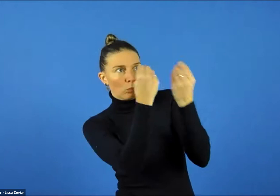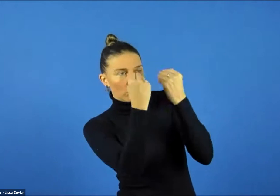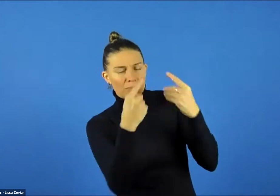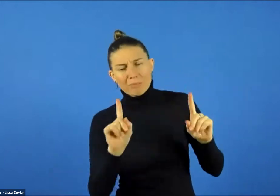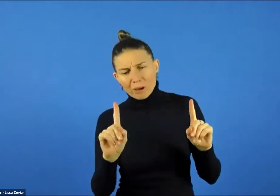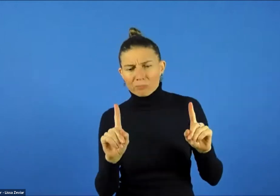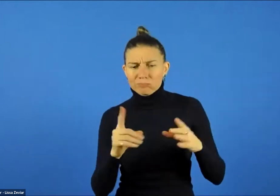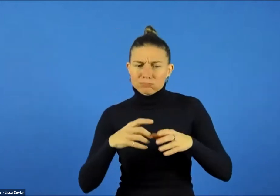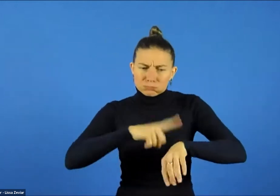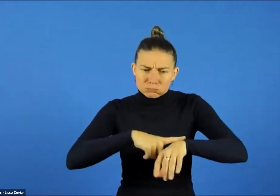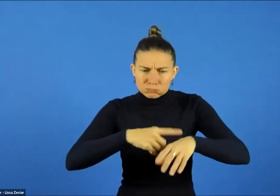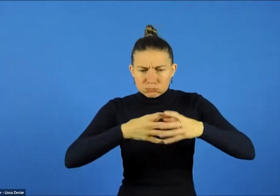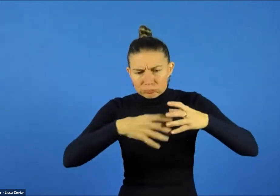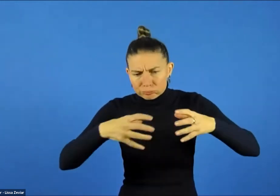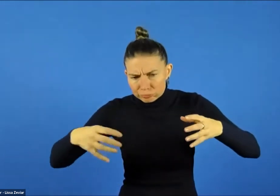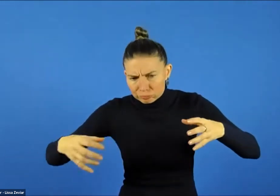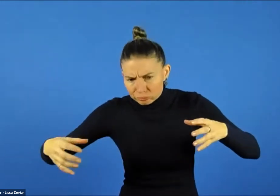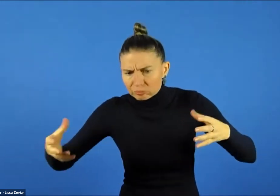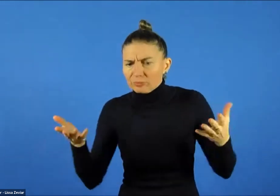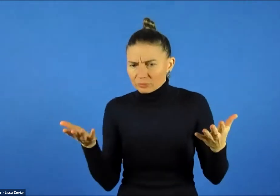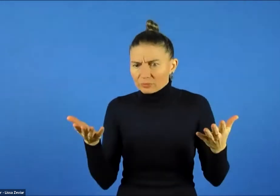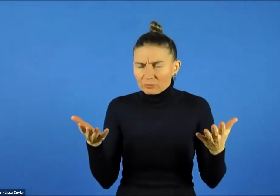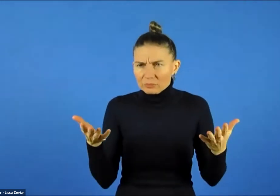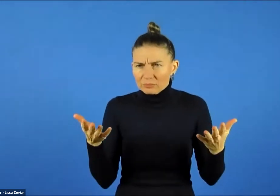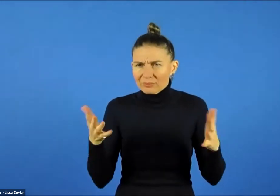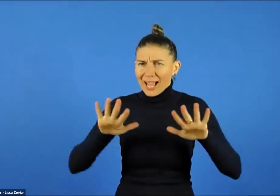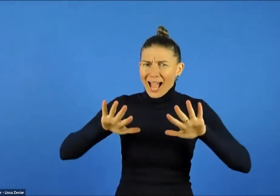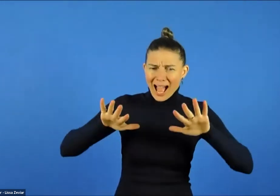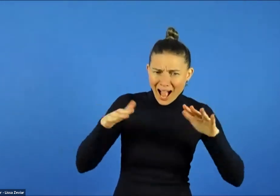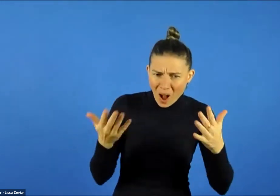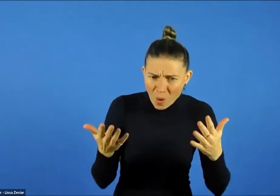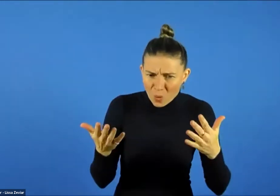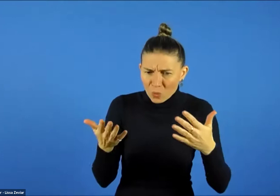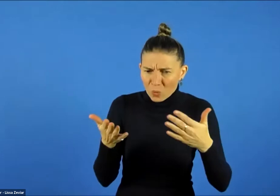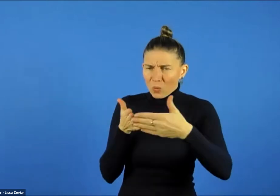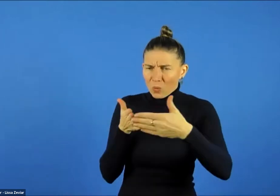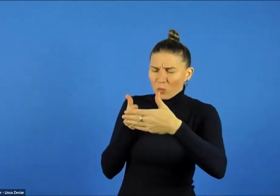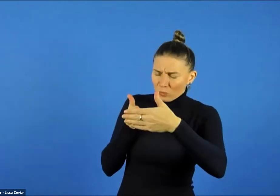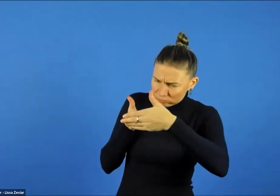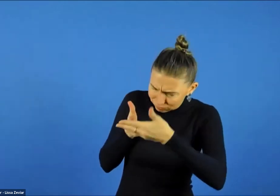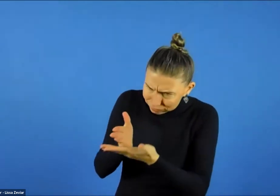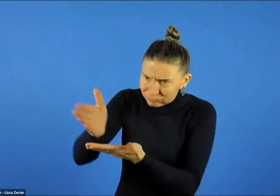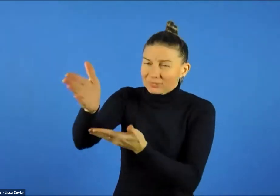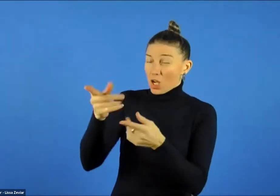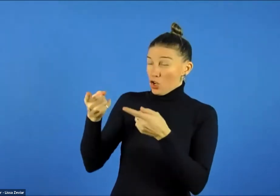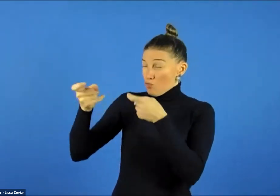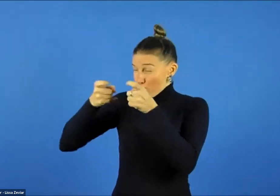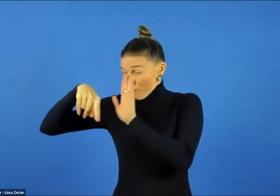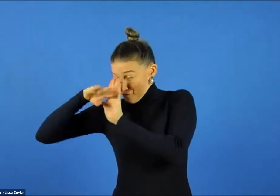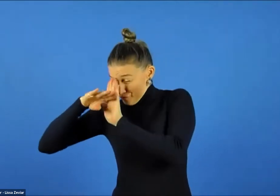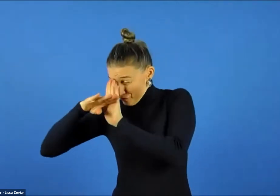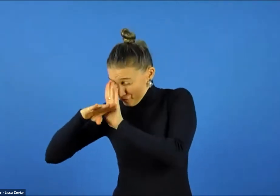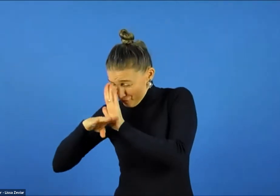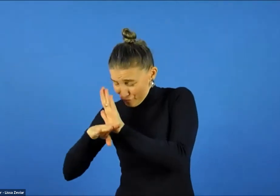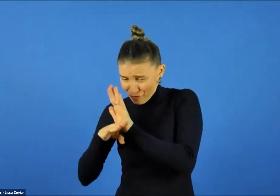quite a while to get behind all those regulatory hurdles. We managed to do so, and there's now new changes happening, so we need